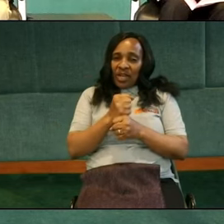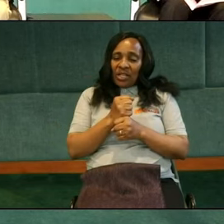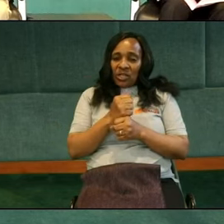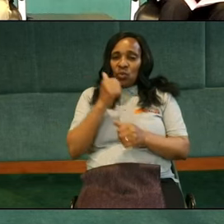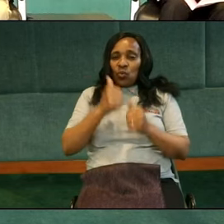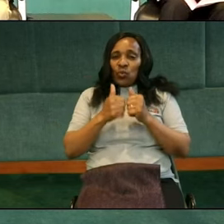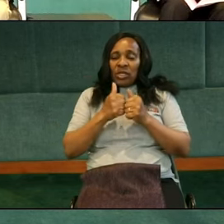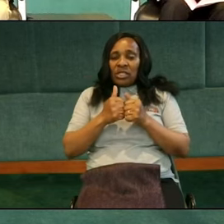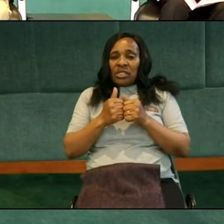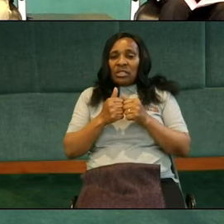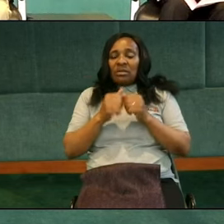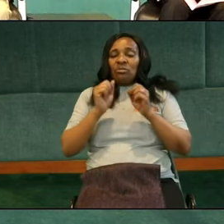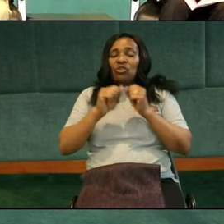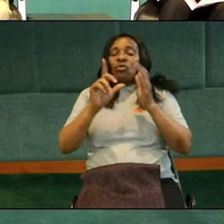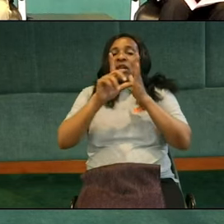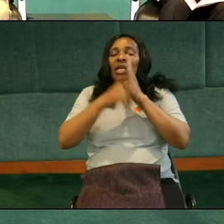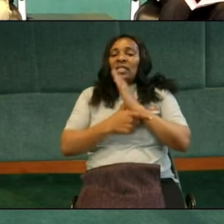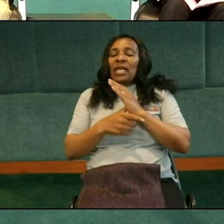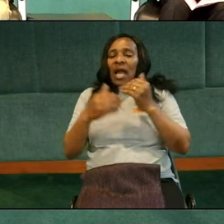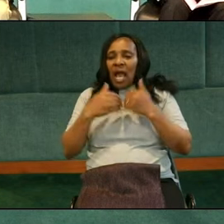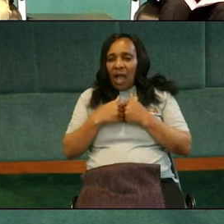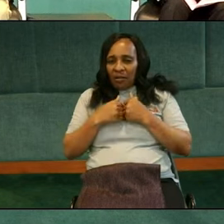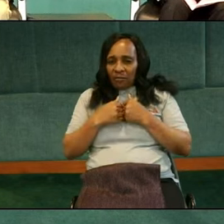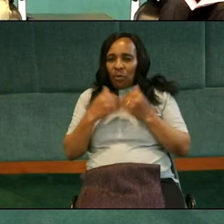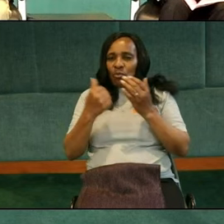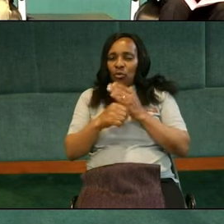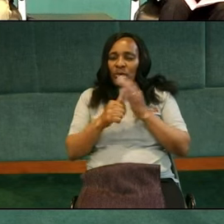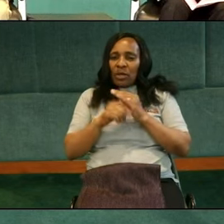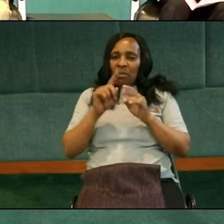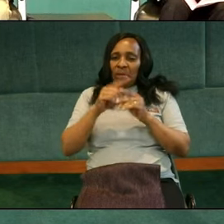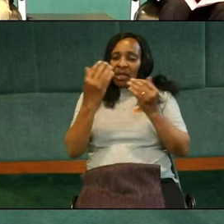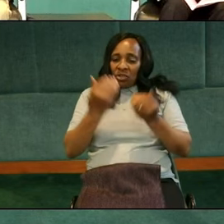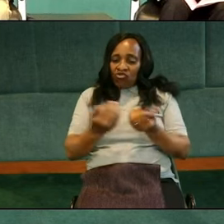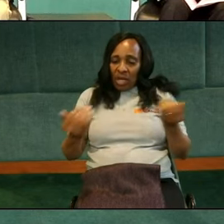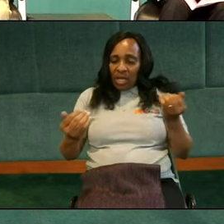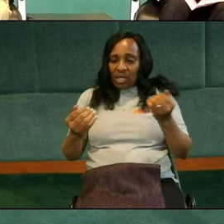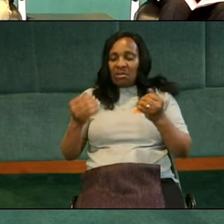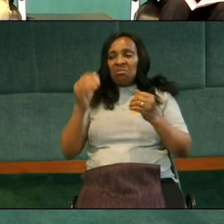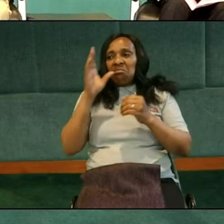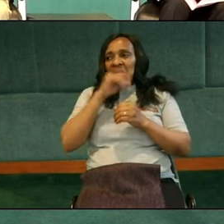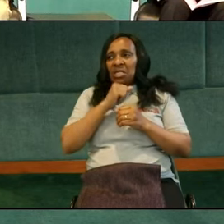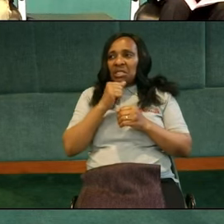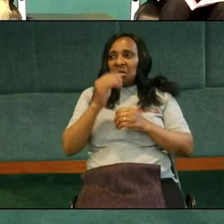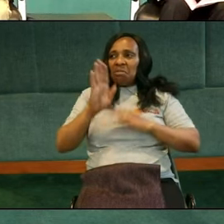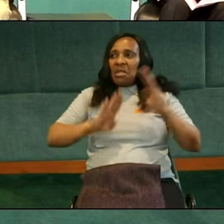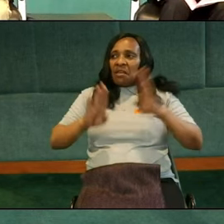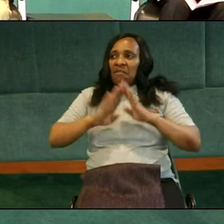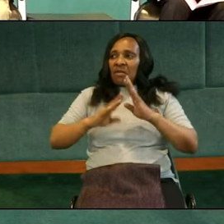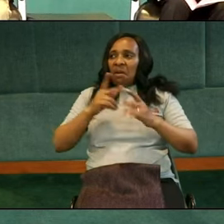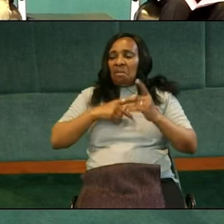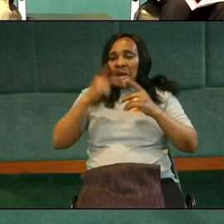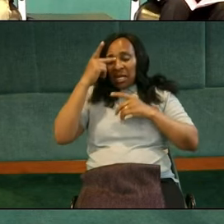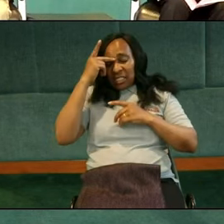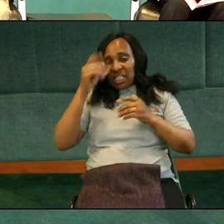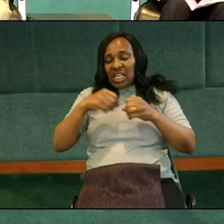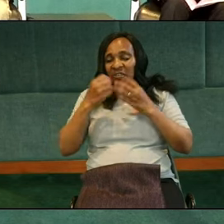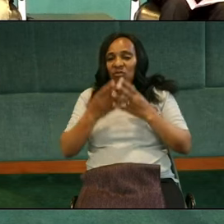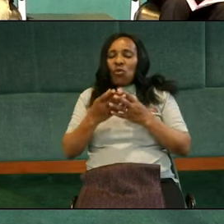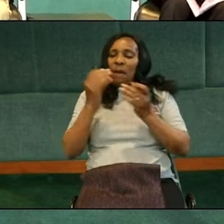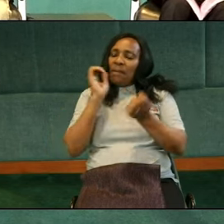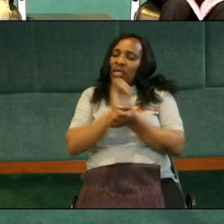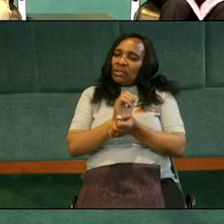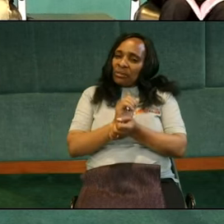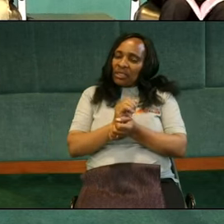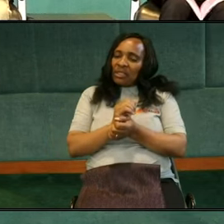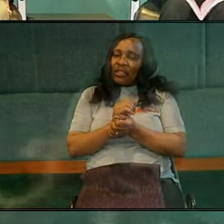which may lead to consequences later. For example, when you're a child, you may misbehave and your parents may give you consequences. So like